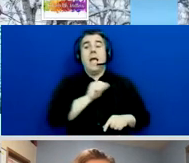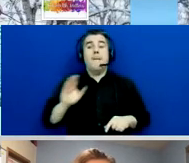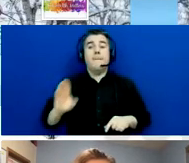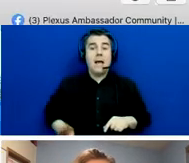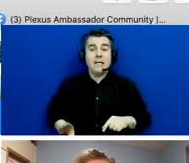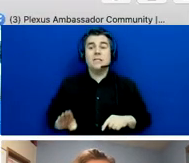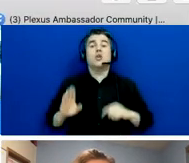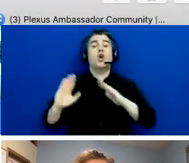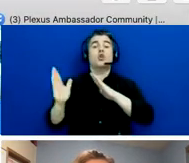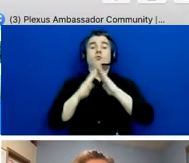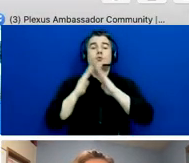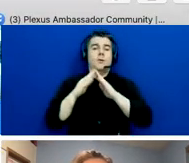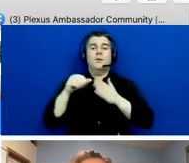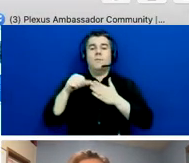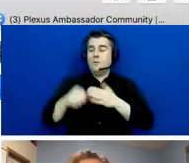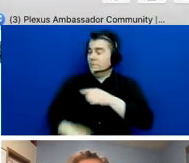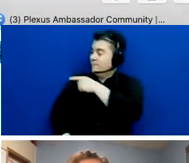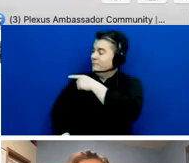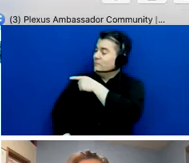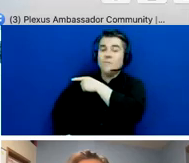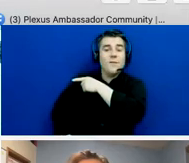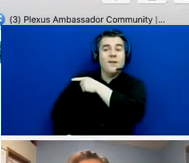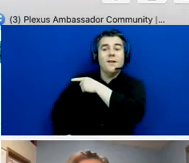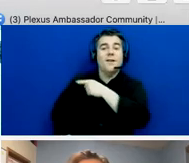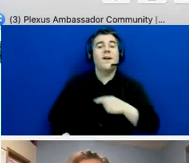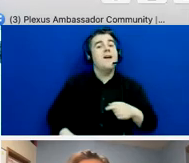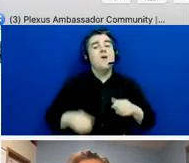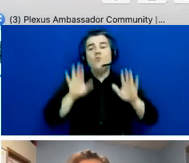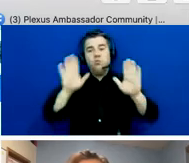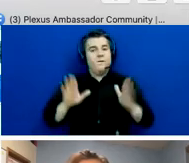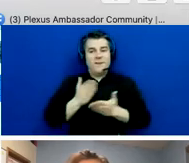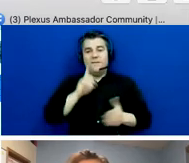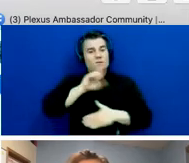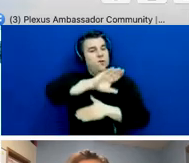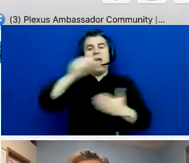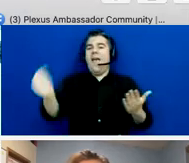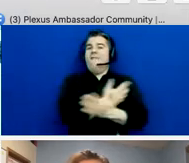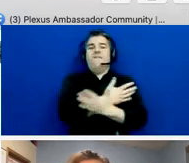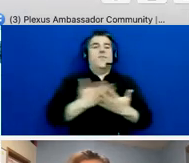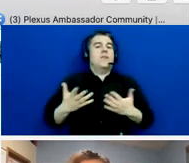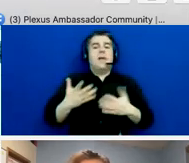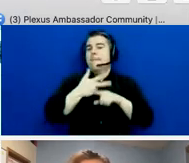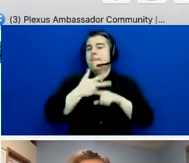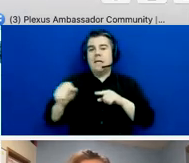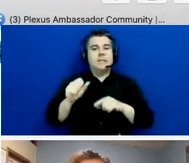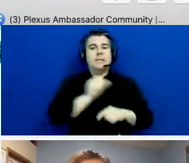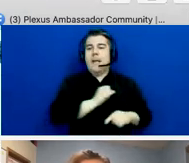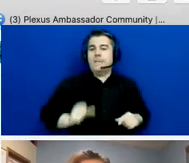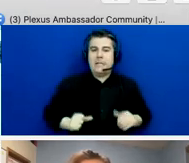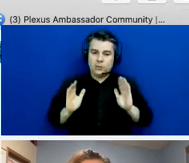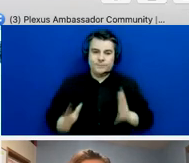community page. This is a wonderful thing for all things Plexus ambassadors. It's got some